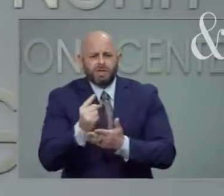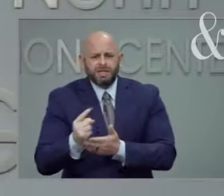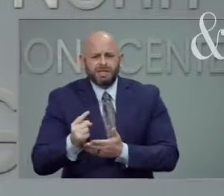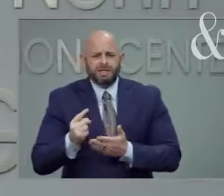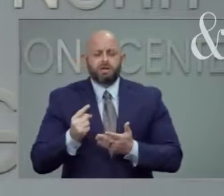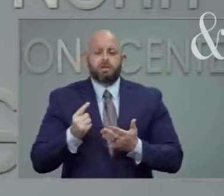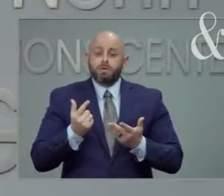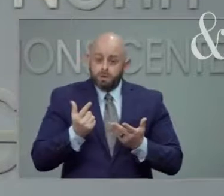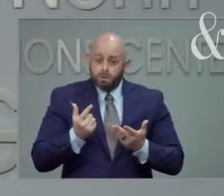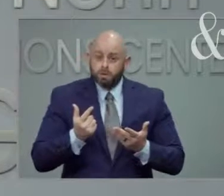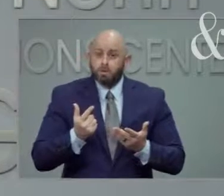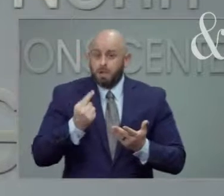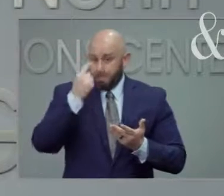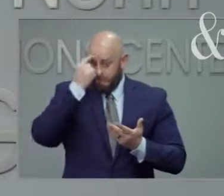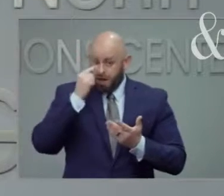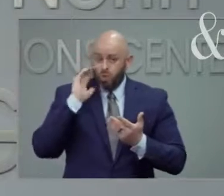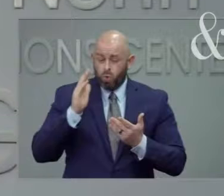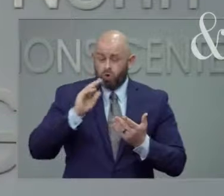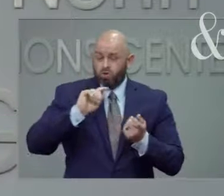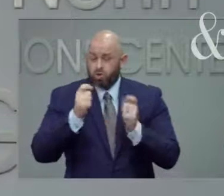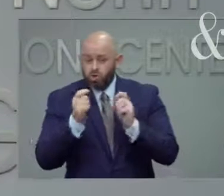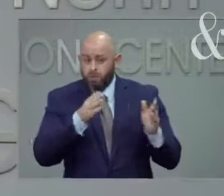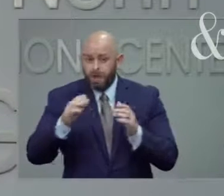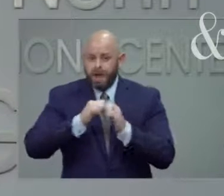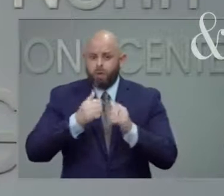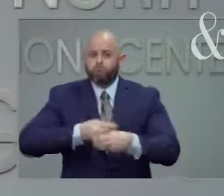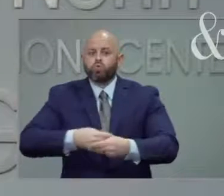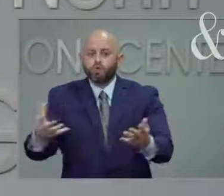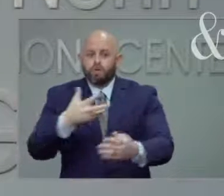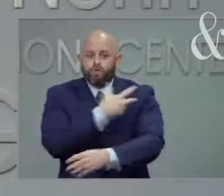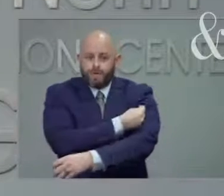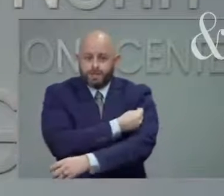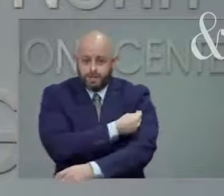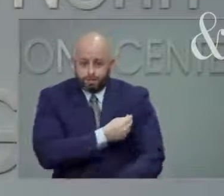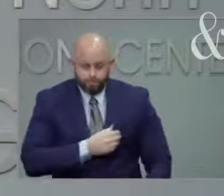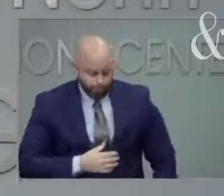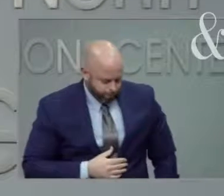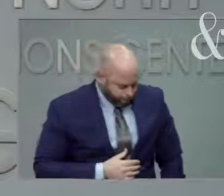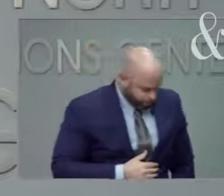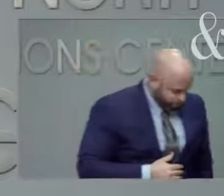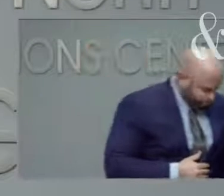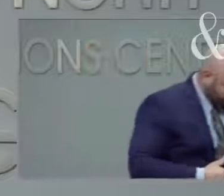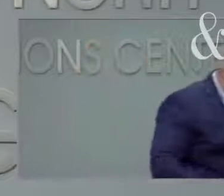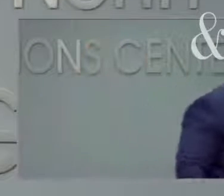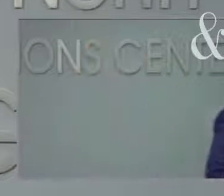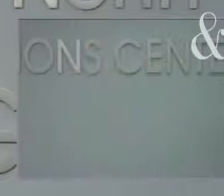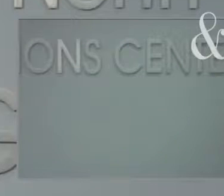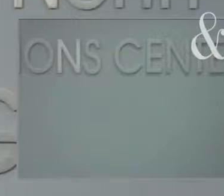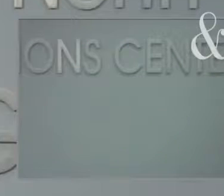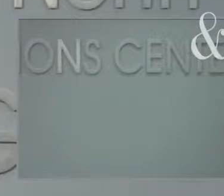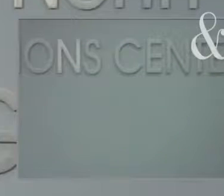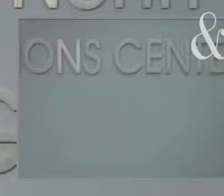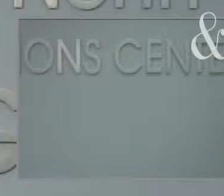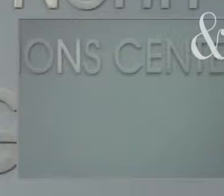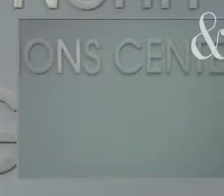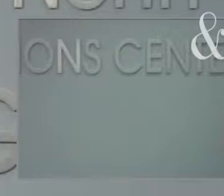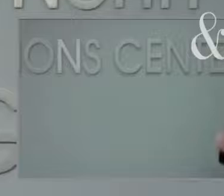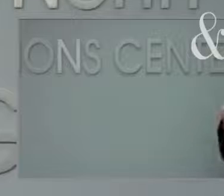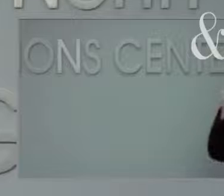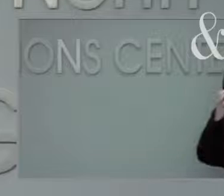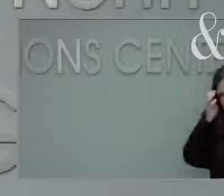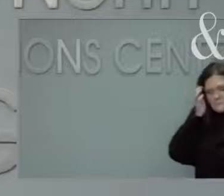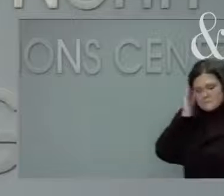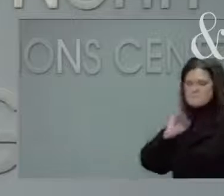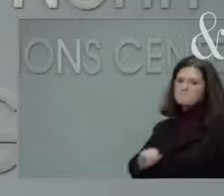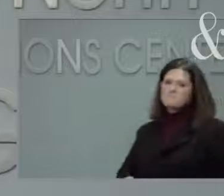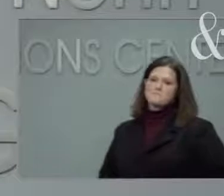considering reconfiguring the way that you're distributing the vaccines? Well, first, nobody's getting enough. Everybody